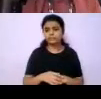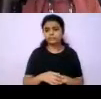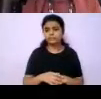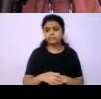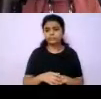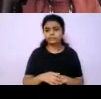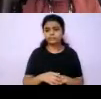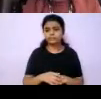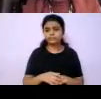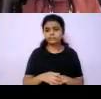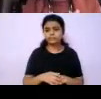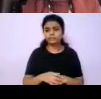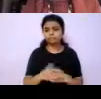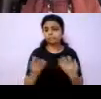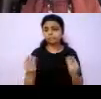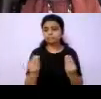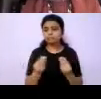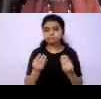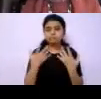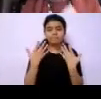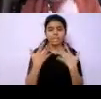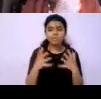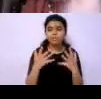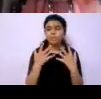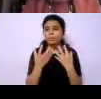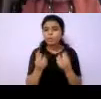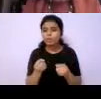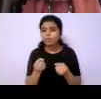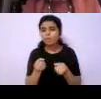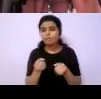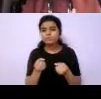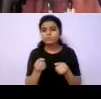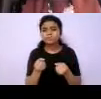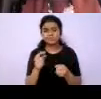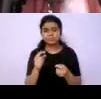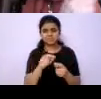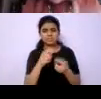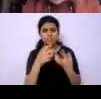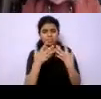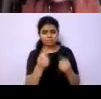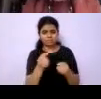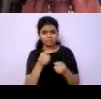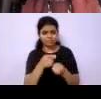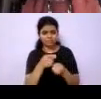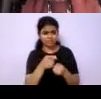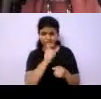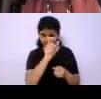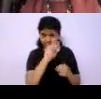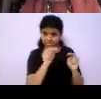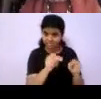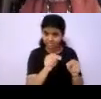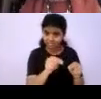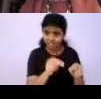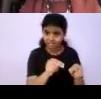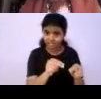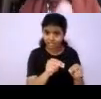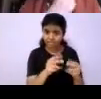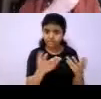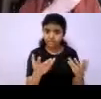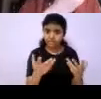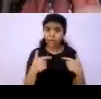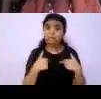when we say someone needs something, is it that they need it, or that we